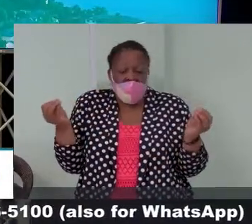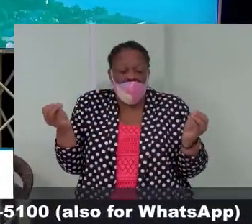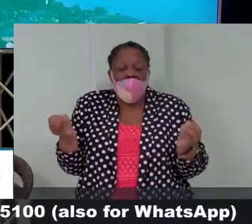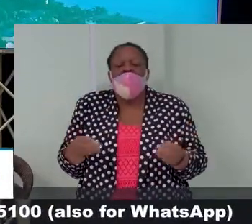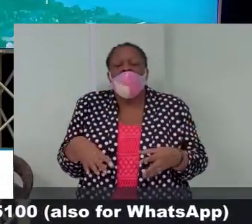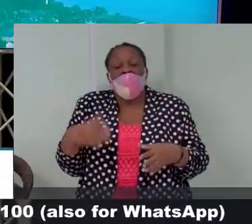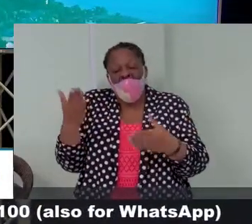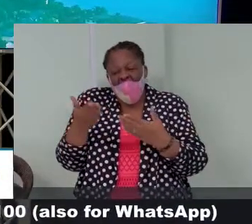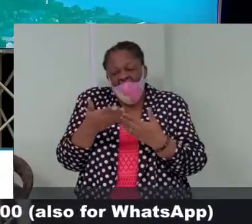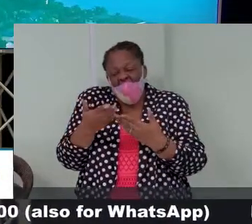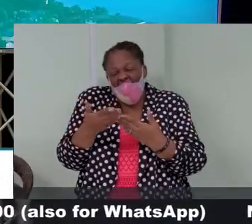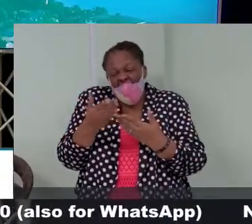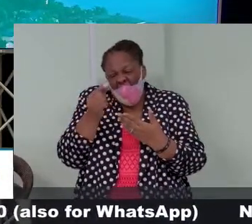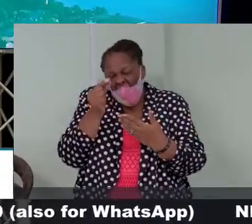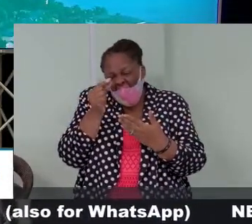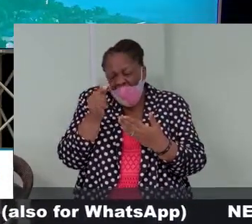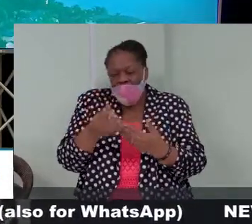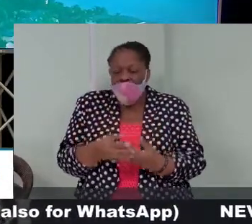additional oxygen.